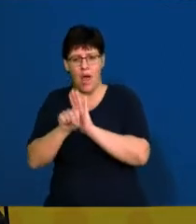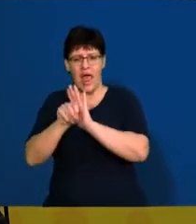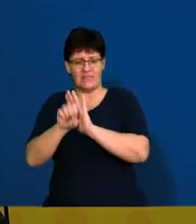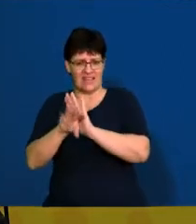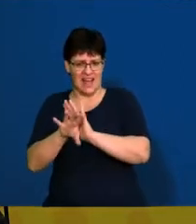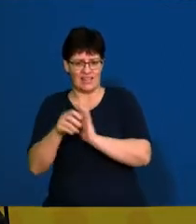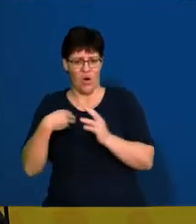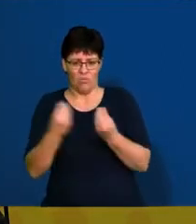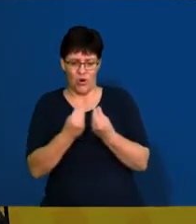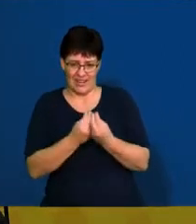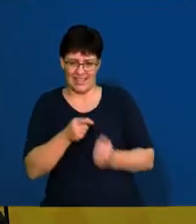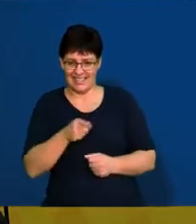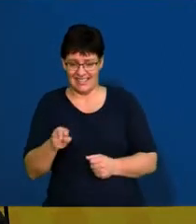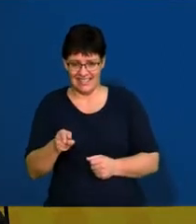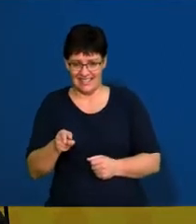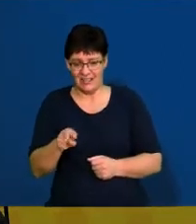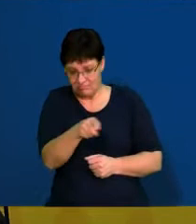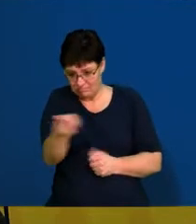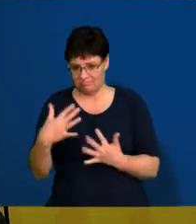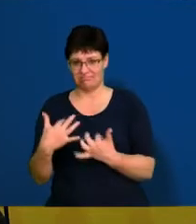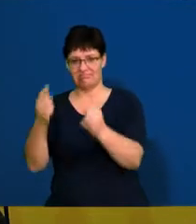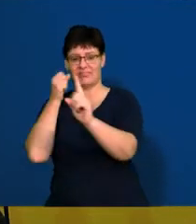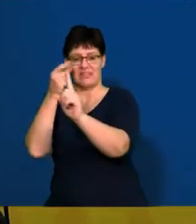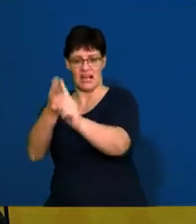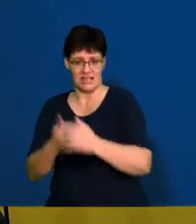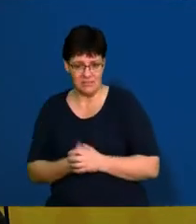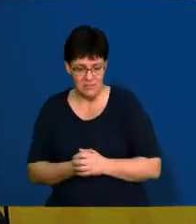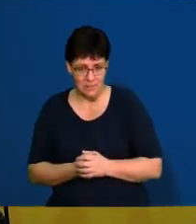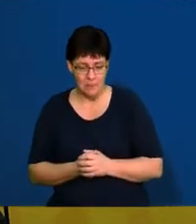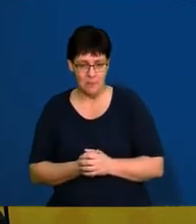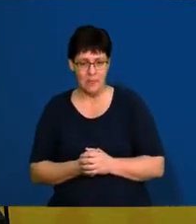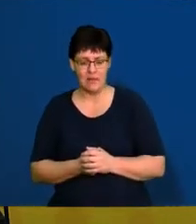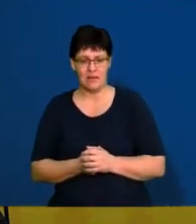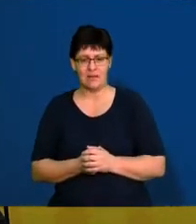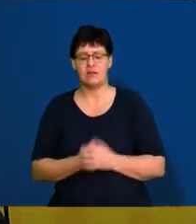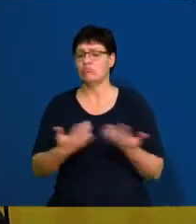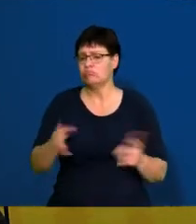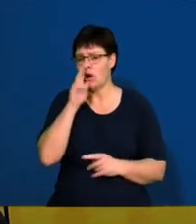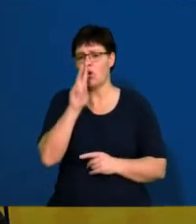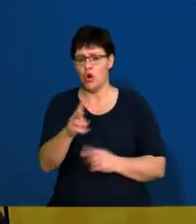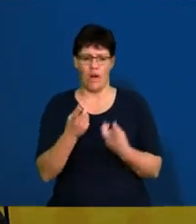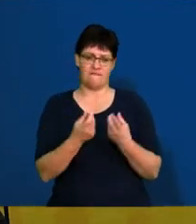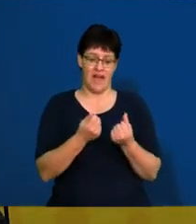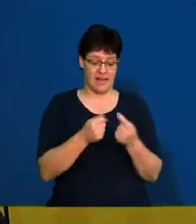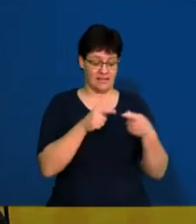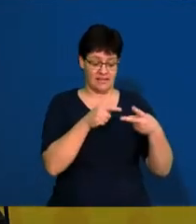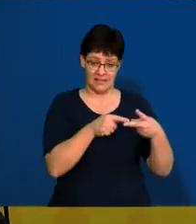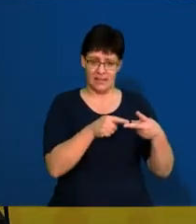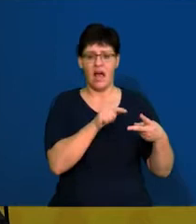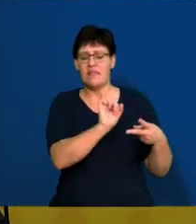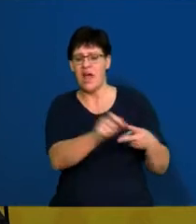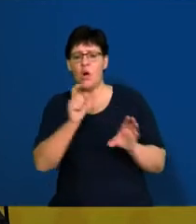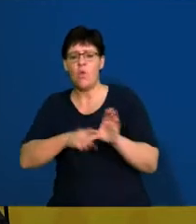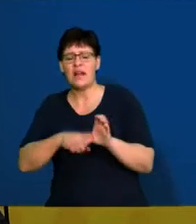our product or service to our potential customers? If you look at finance, their quality